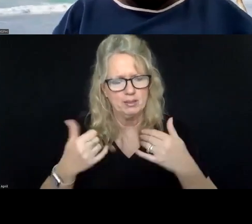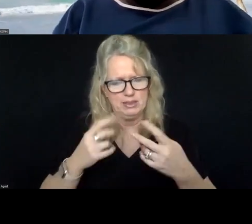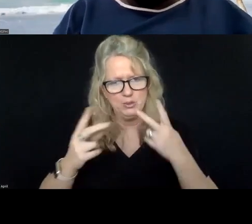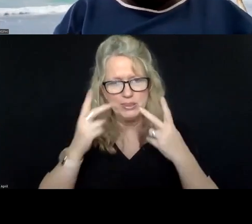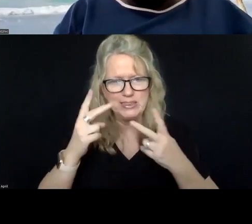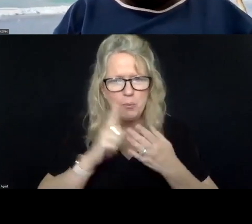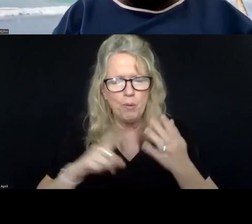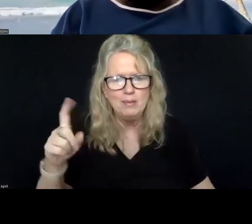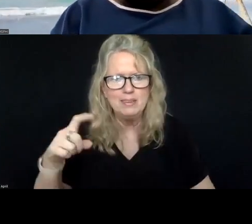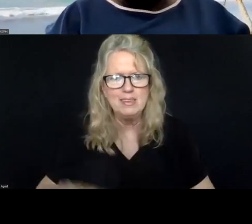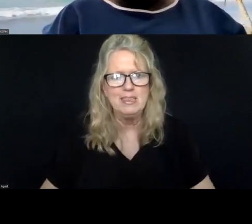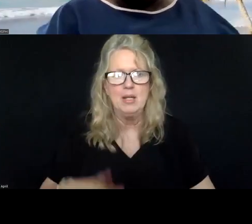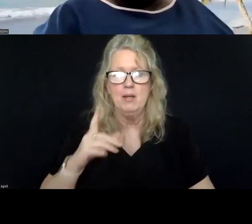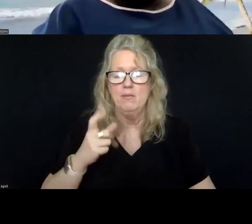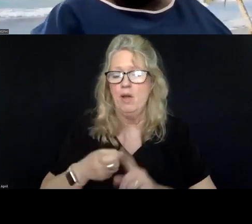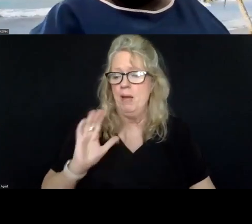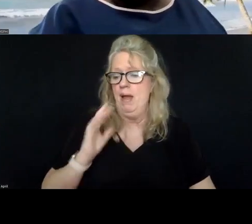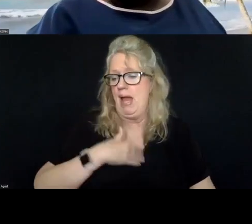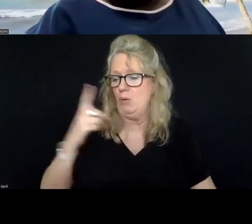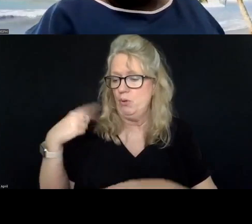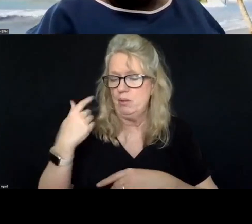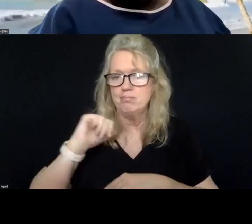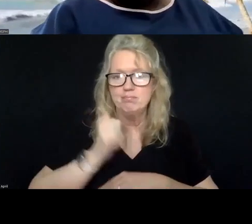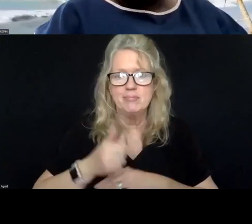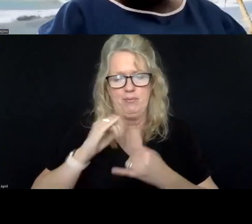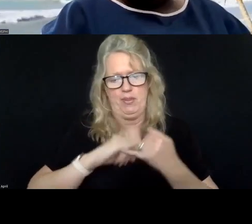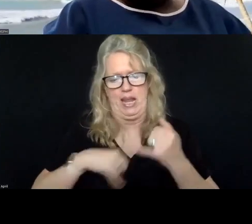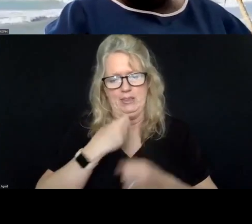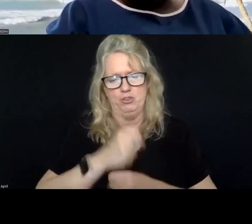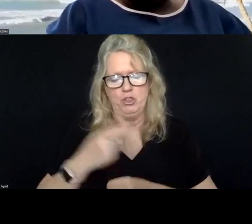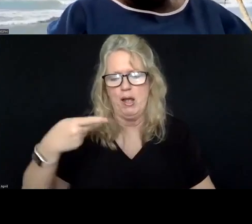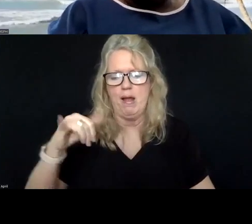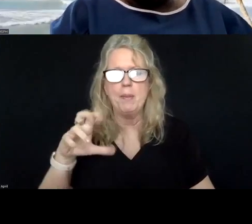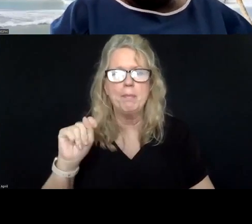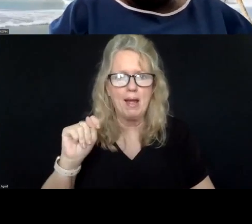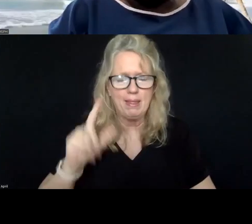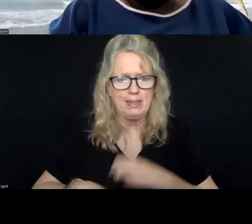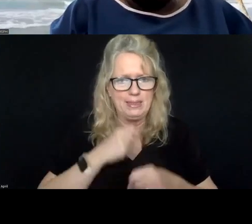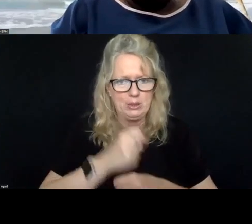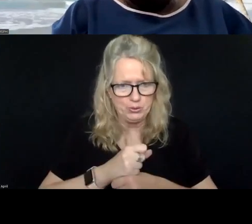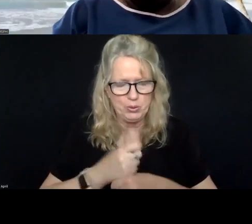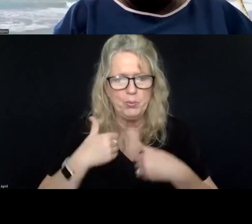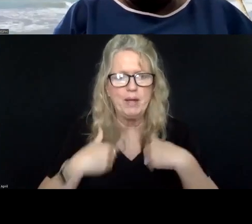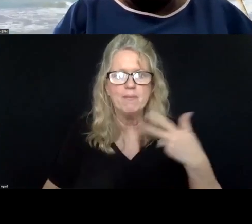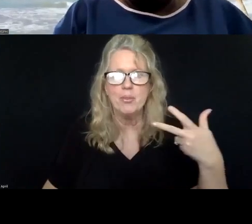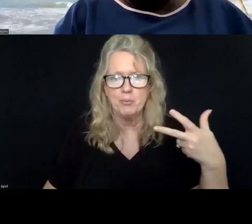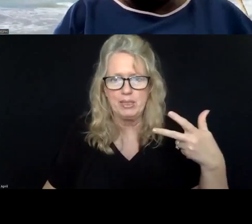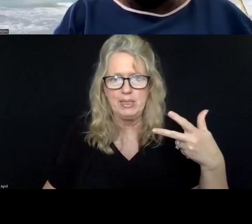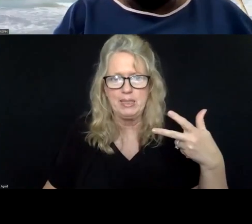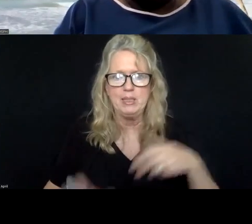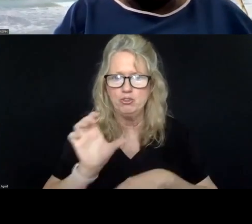needed. From our pilot, and we're in our last year of the pilot year, we have 3